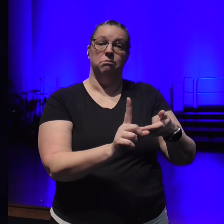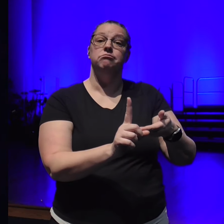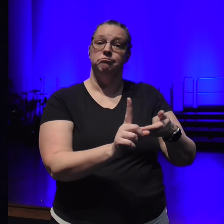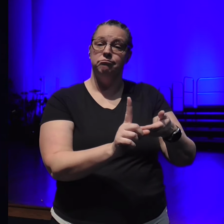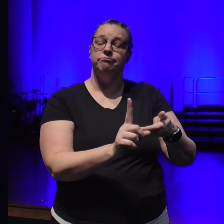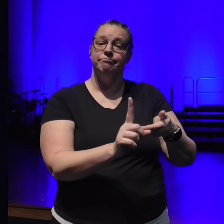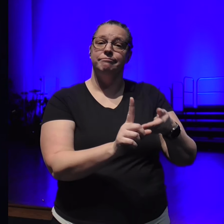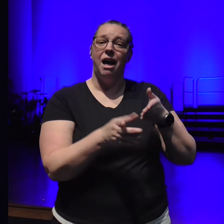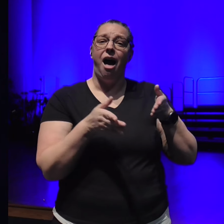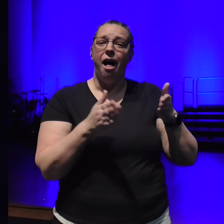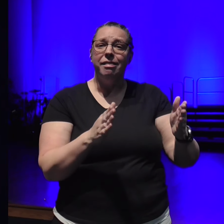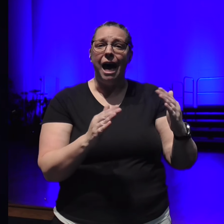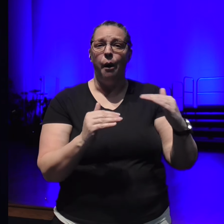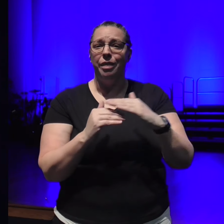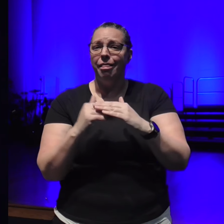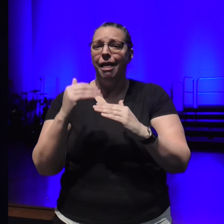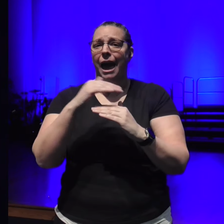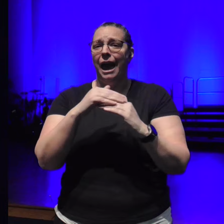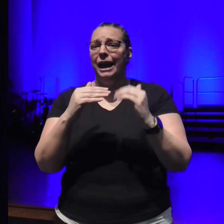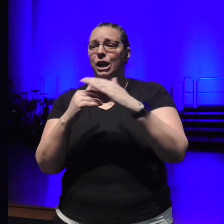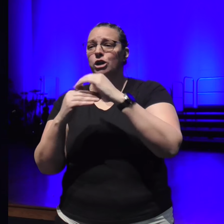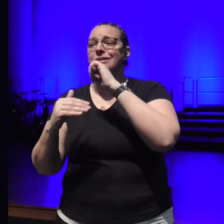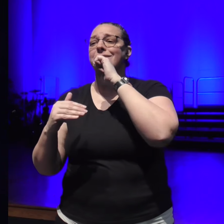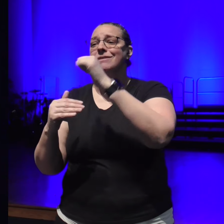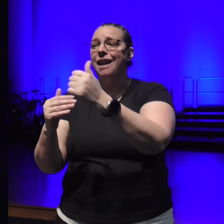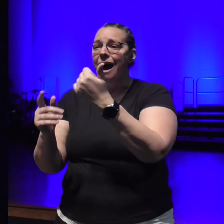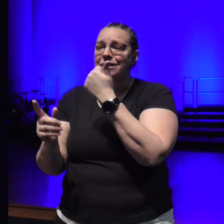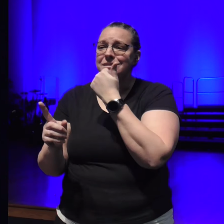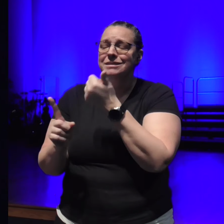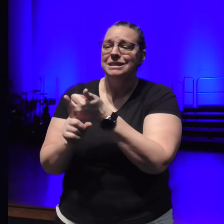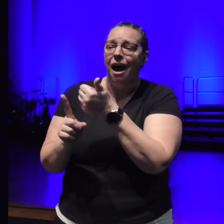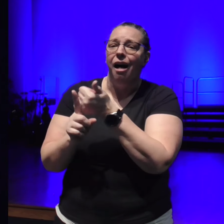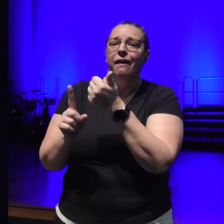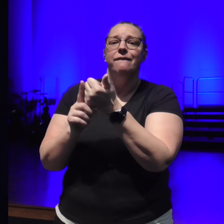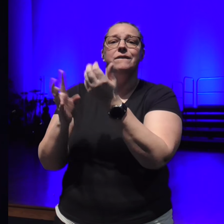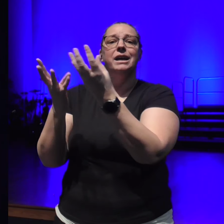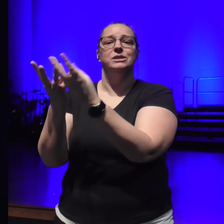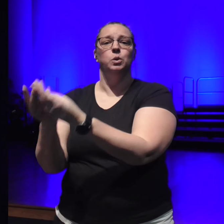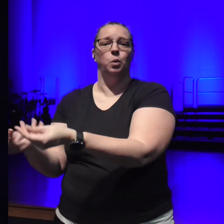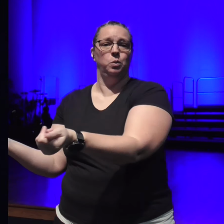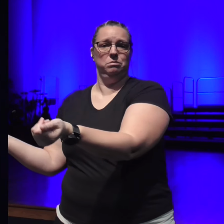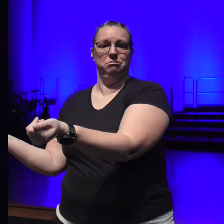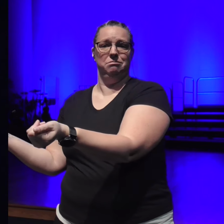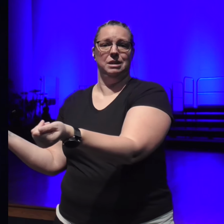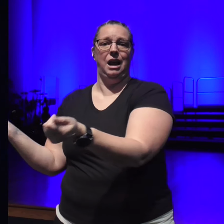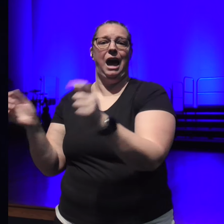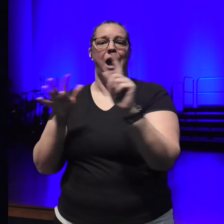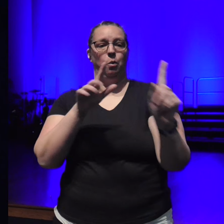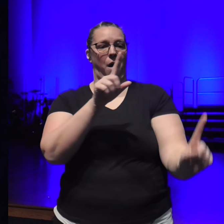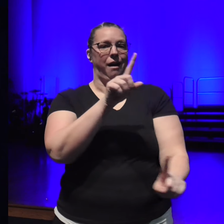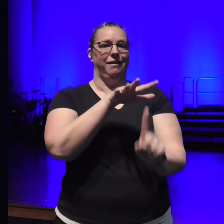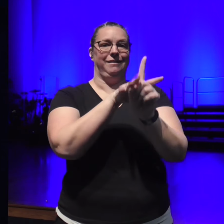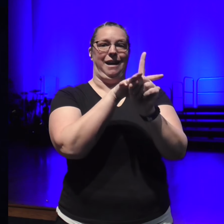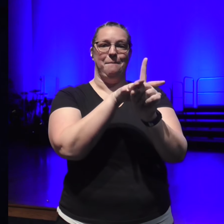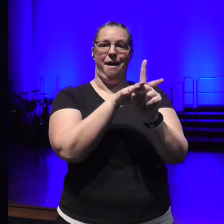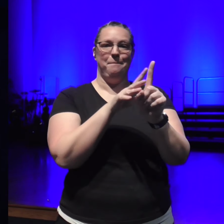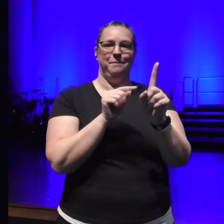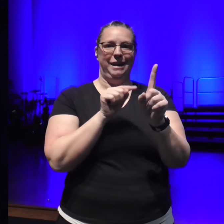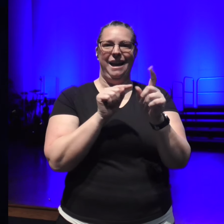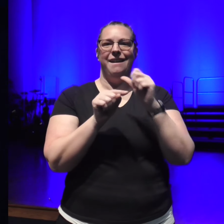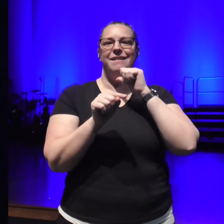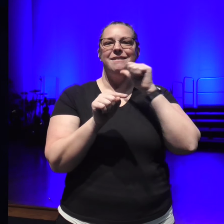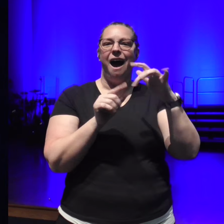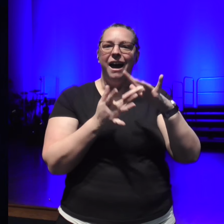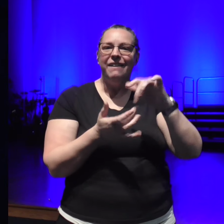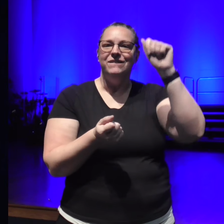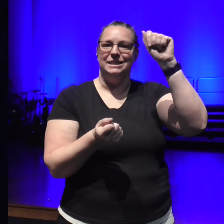Allowing all those layers of not self to simply disappear. Let us know that what emerges is not an invisible nothingness,